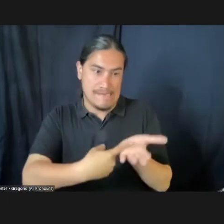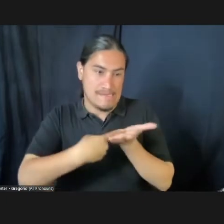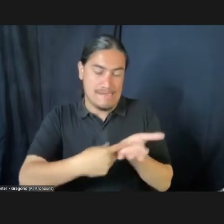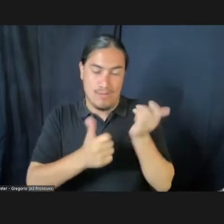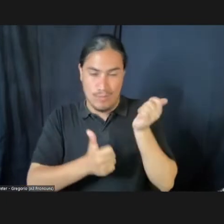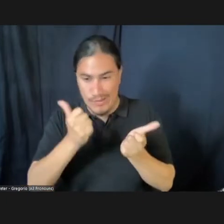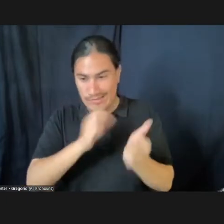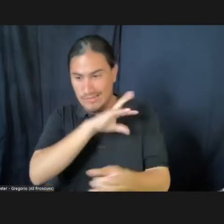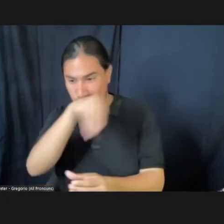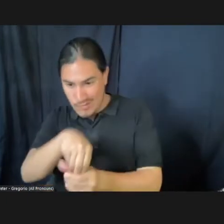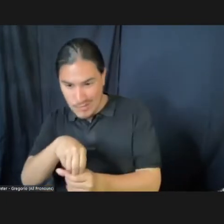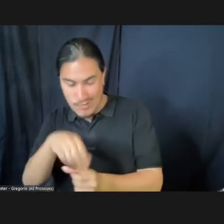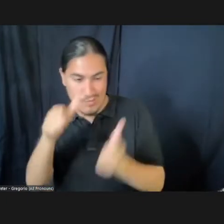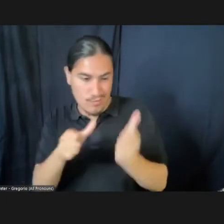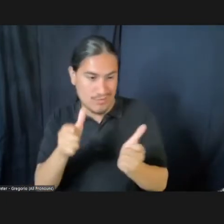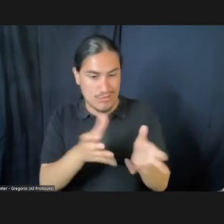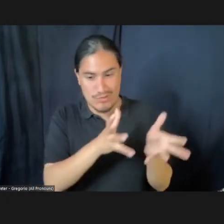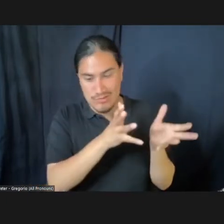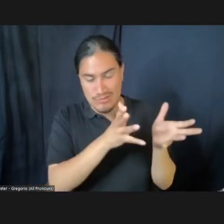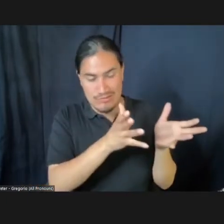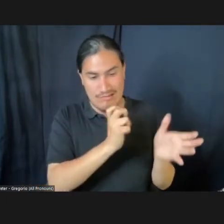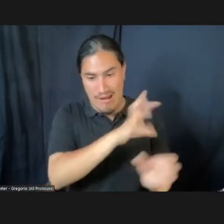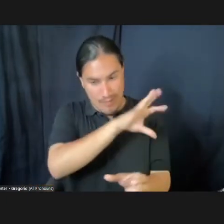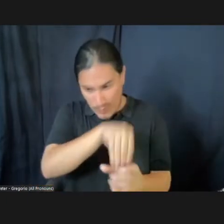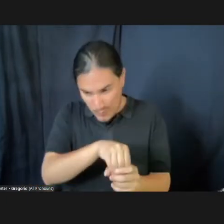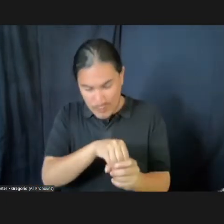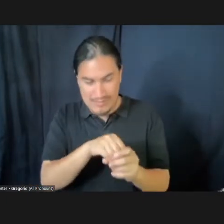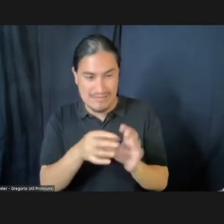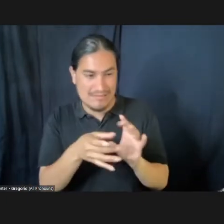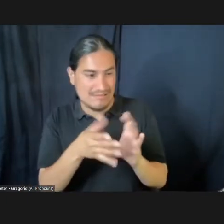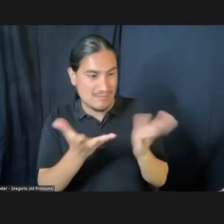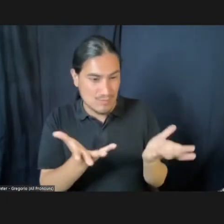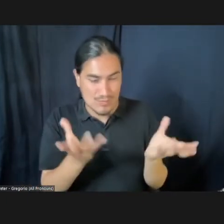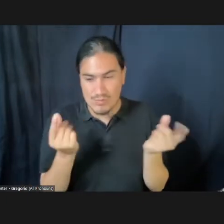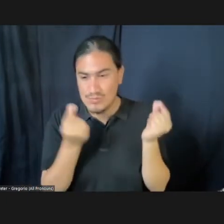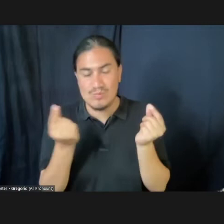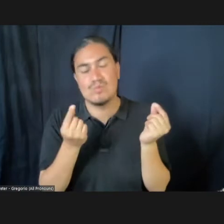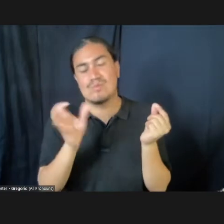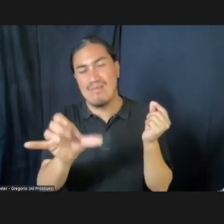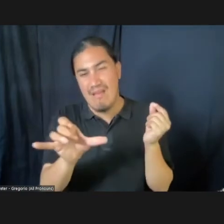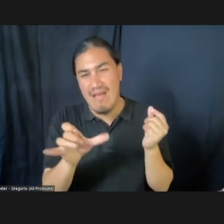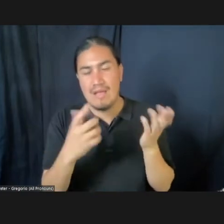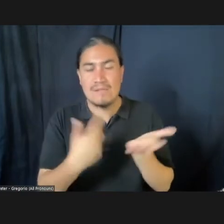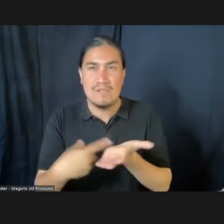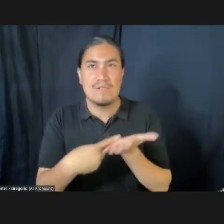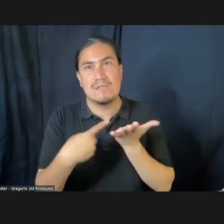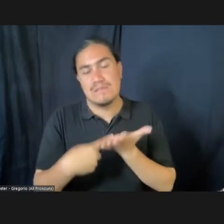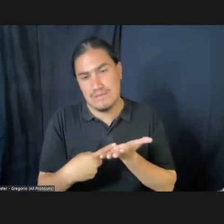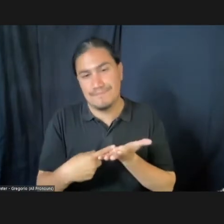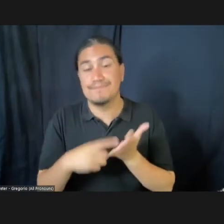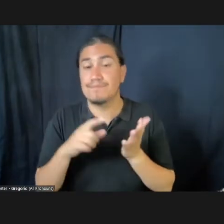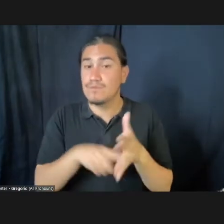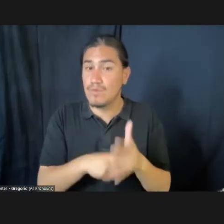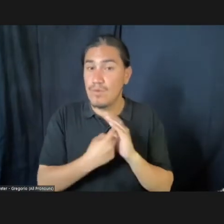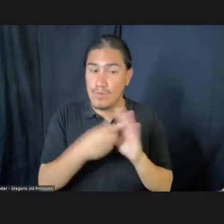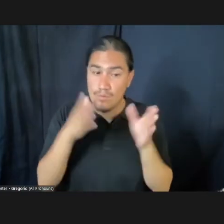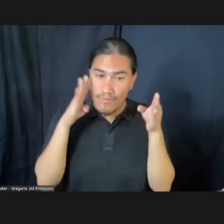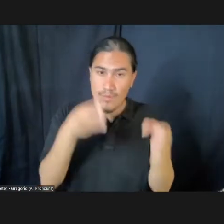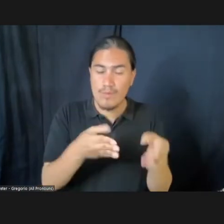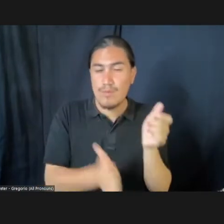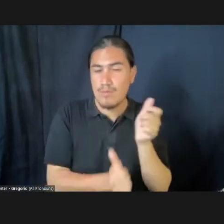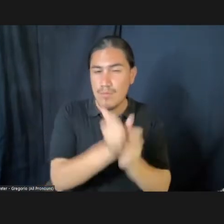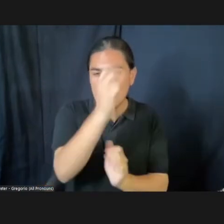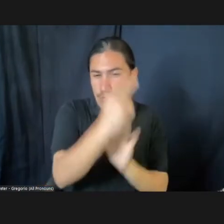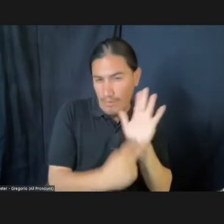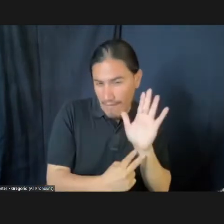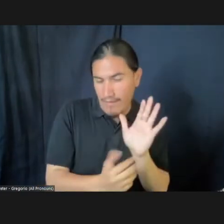about what to keep and what to let go. We started by looking at the most read, most